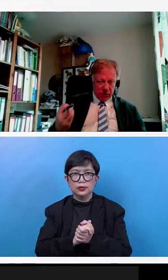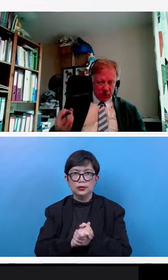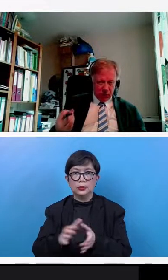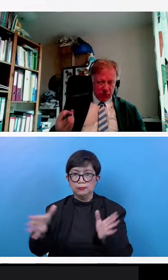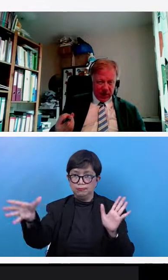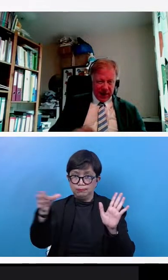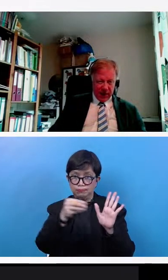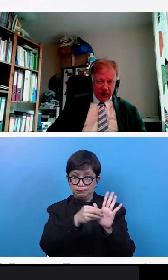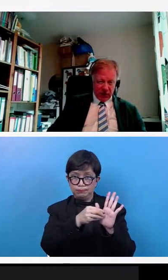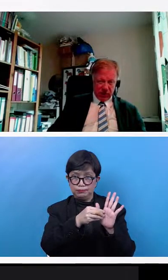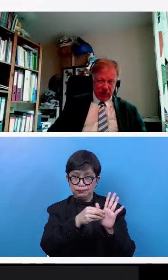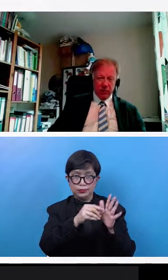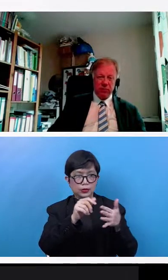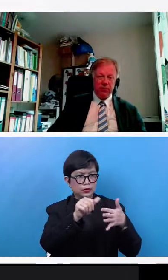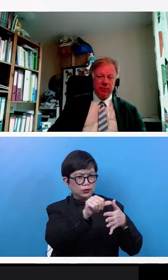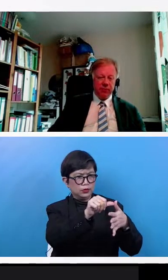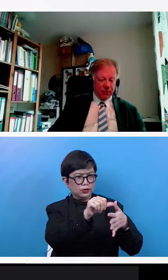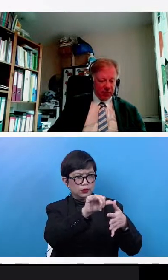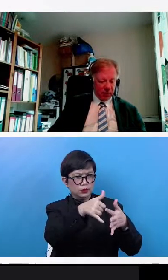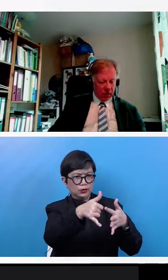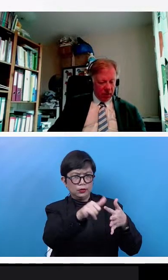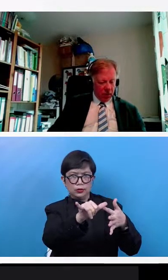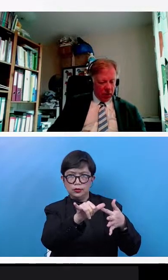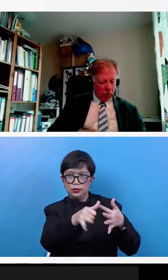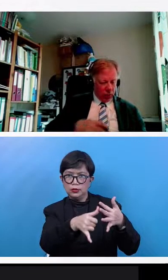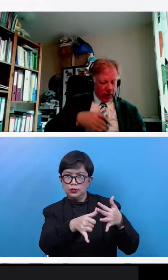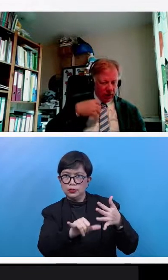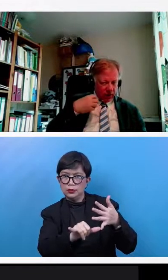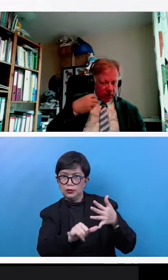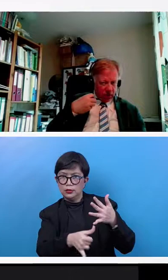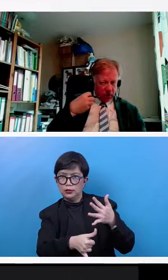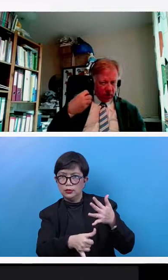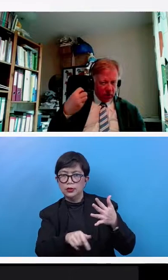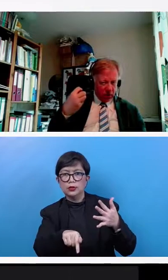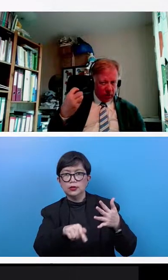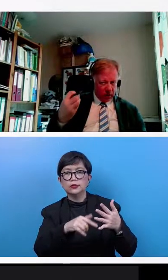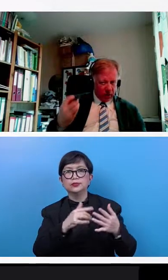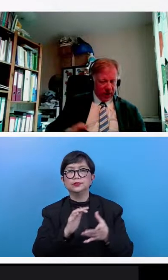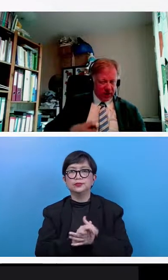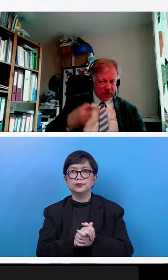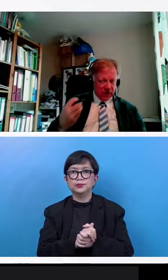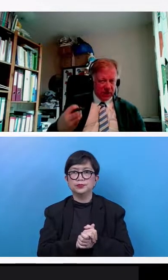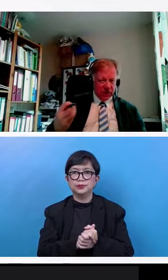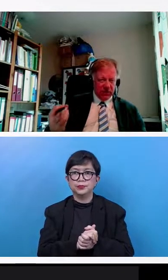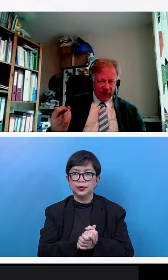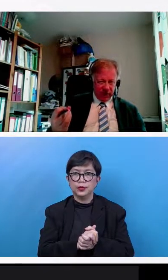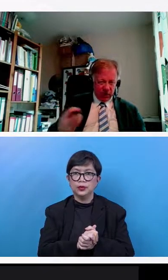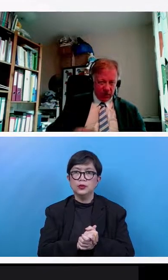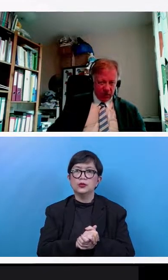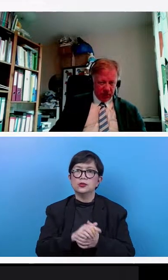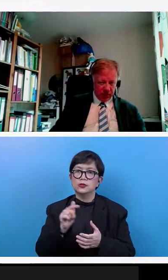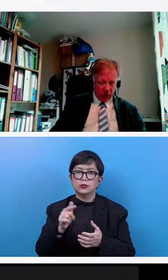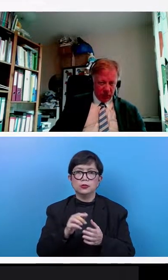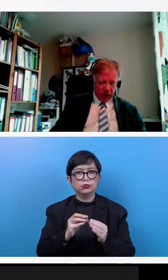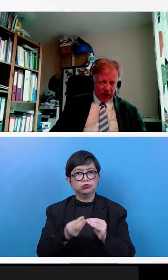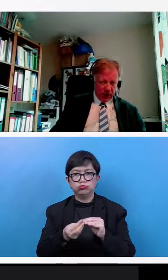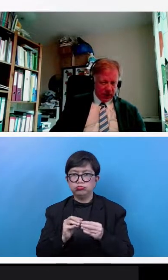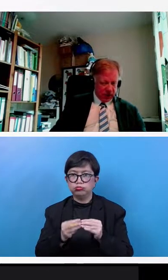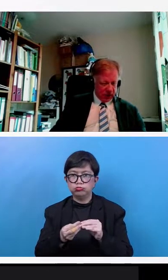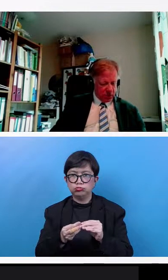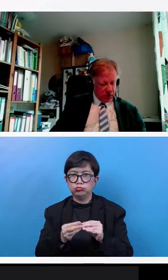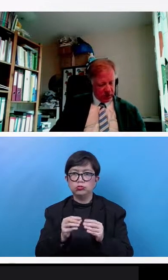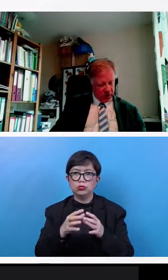much more dynamic setups, where the crisis is developing while